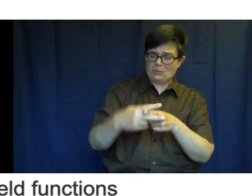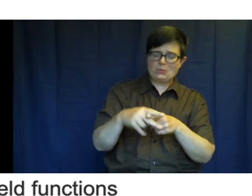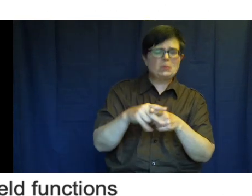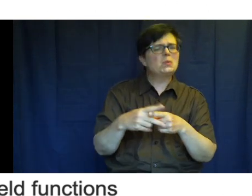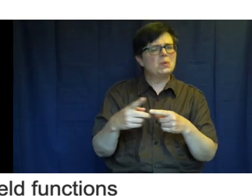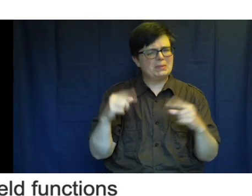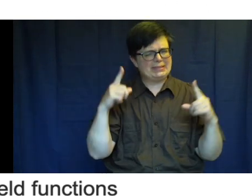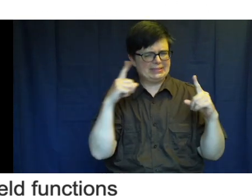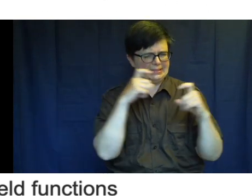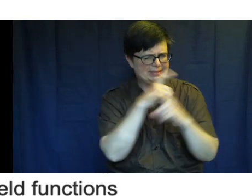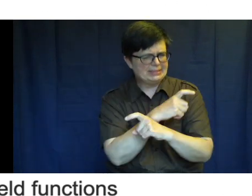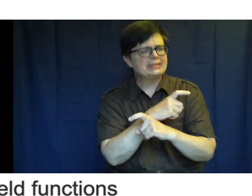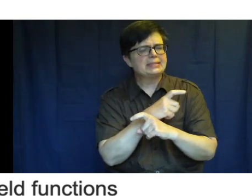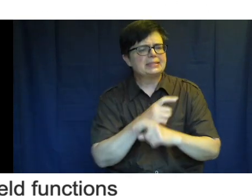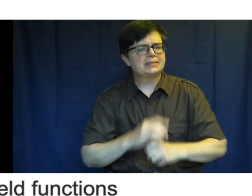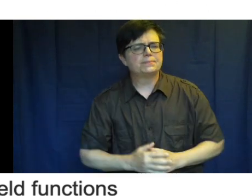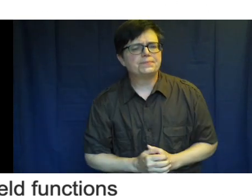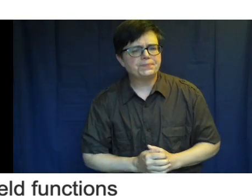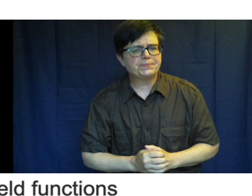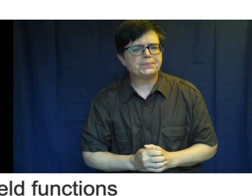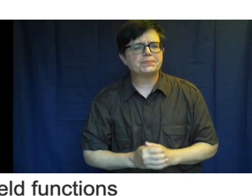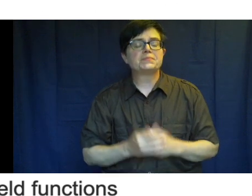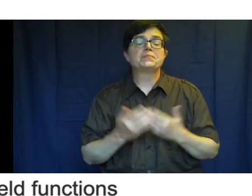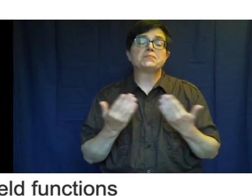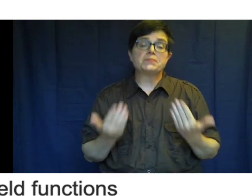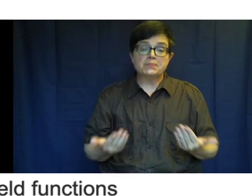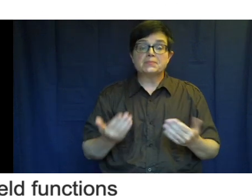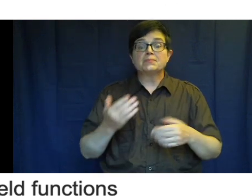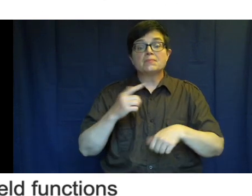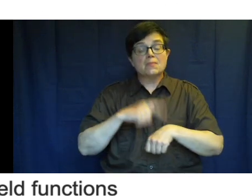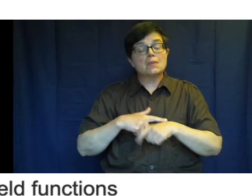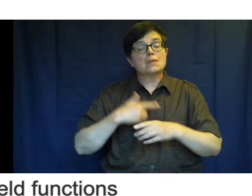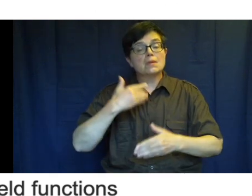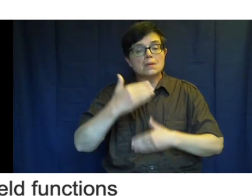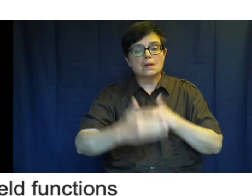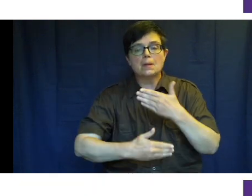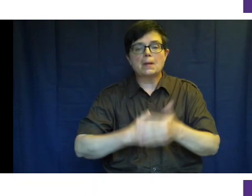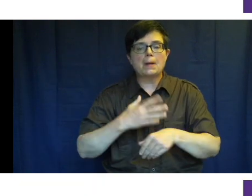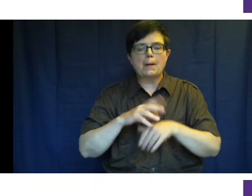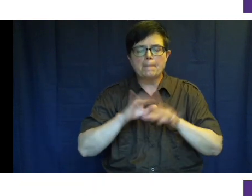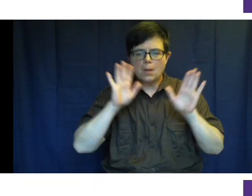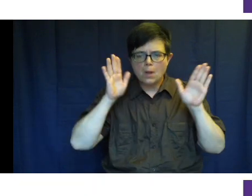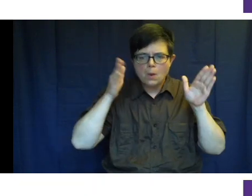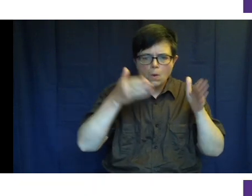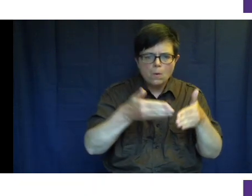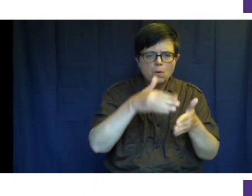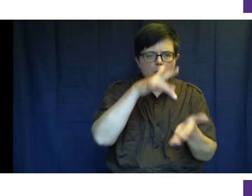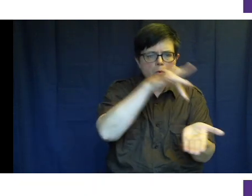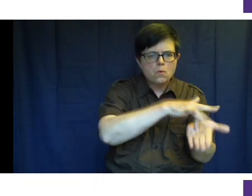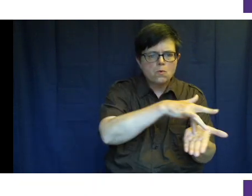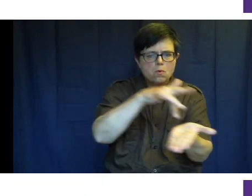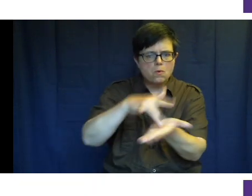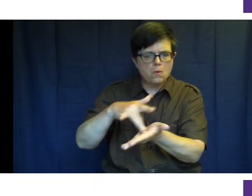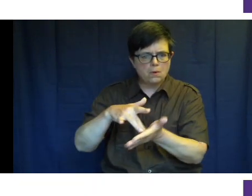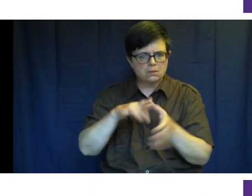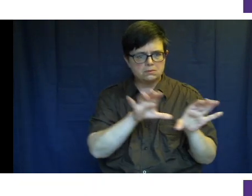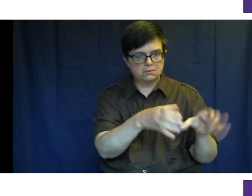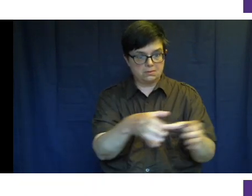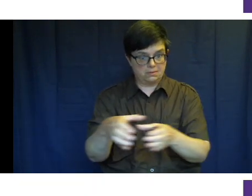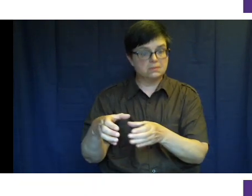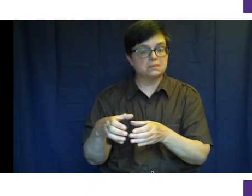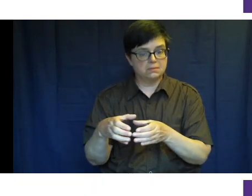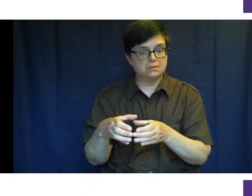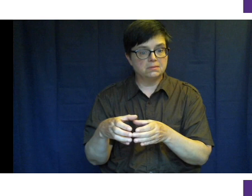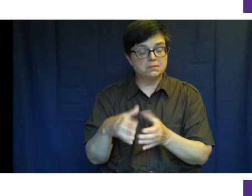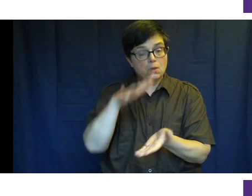ICF as an entire tool. Therefore, over time, what has developed are